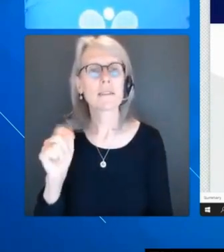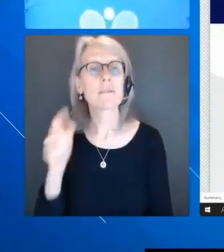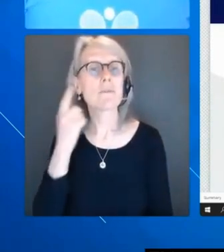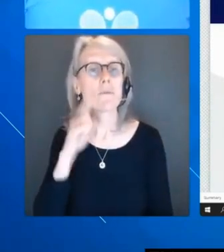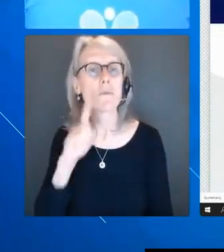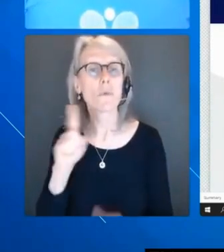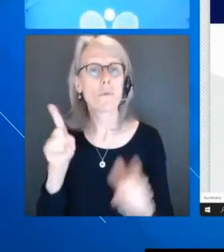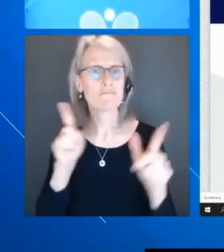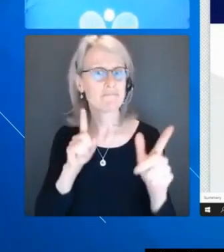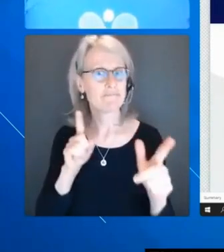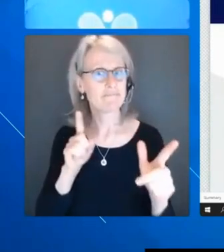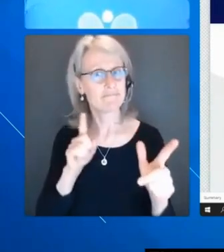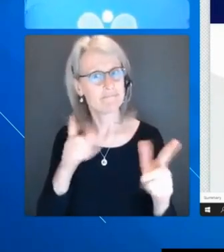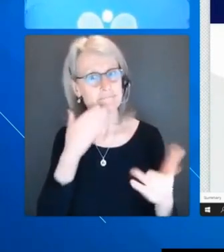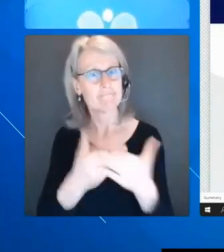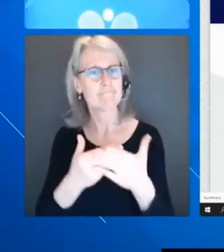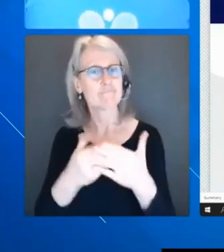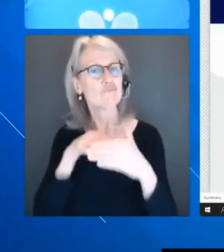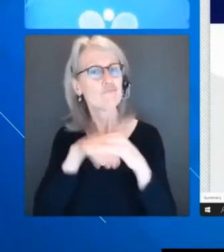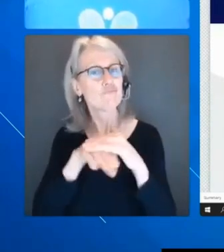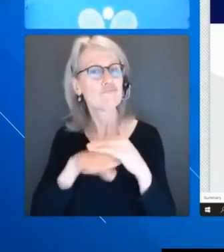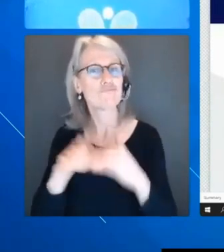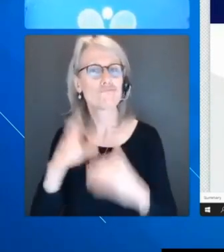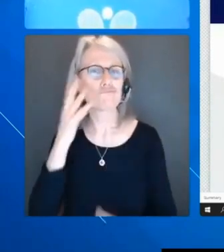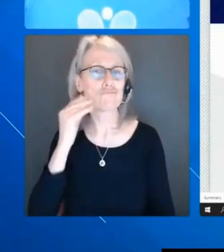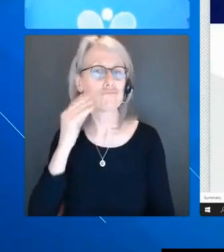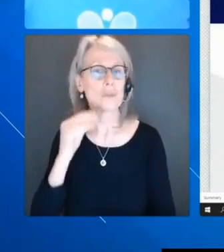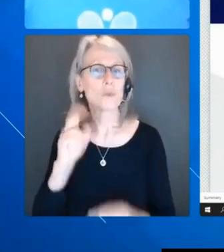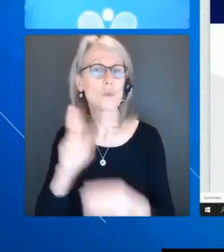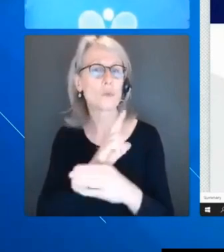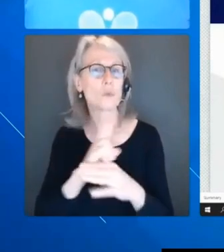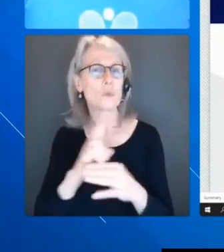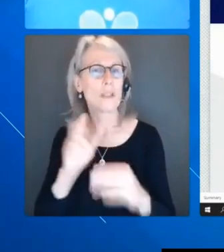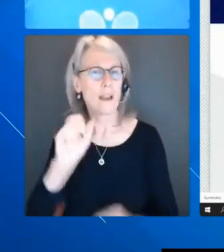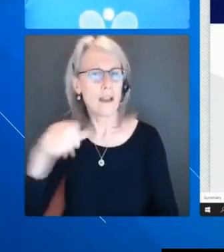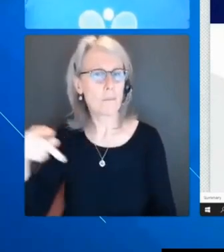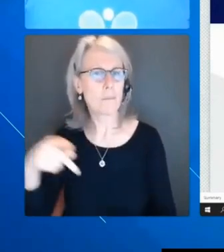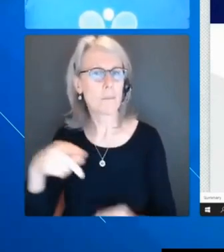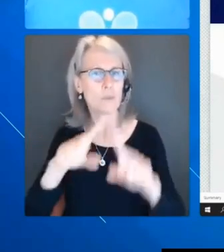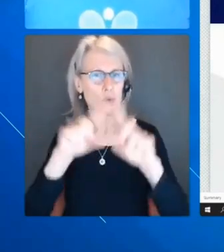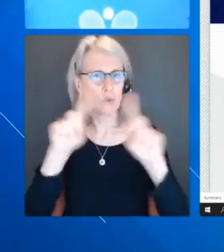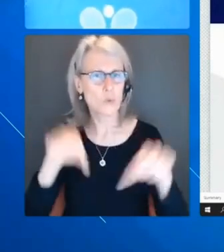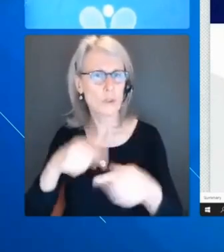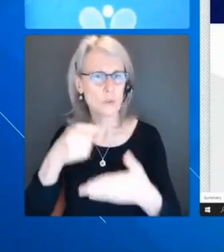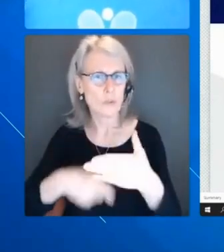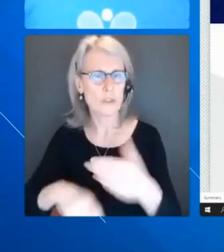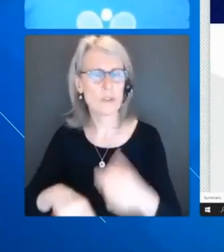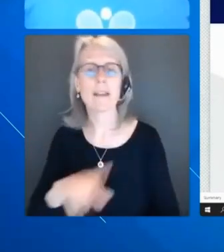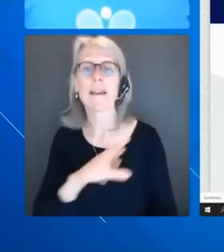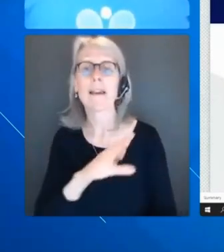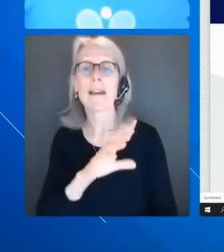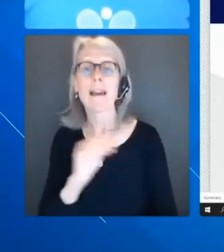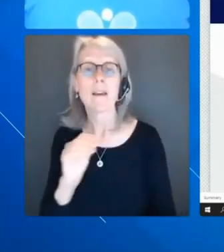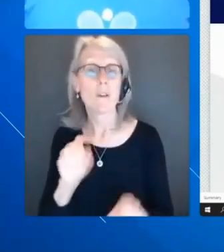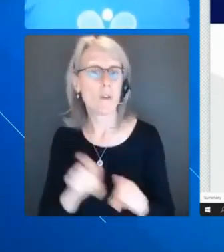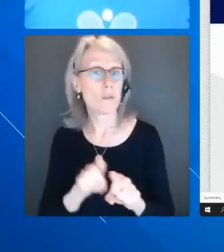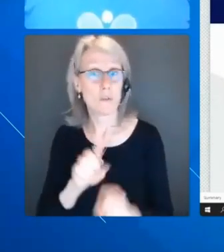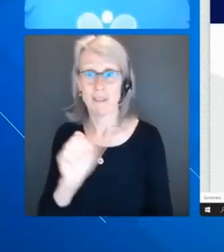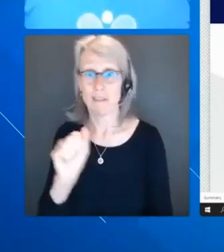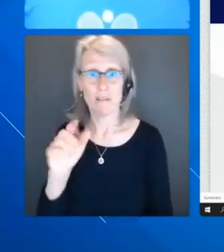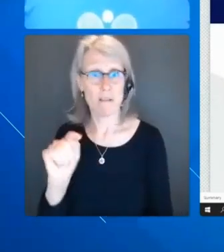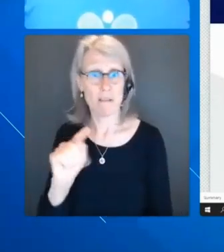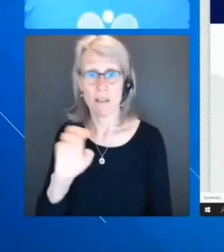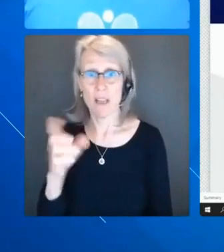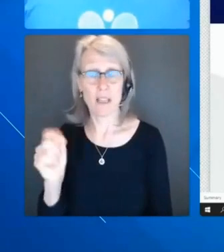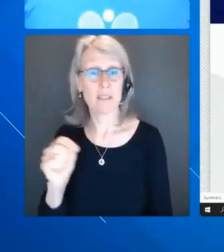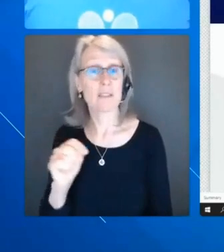an optimal experience for attendees with screen readers, and planners should consider using this text. Essentially, without alt text, the images